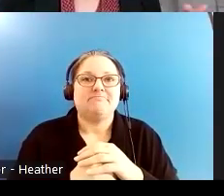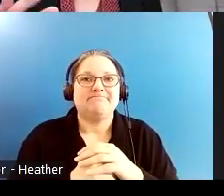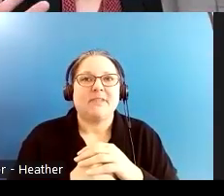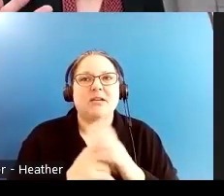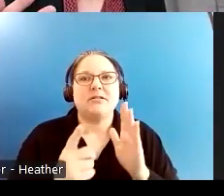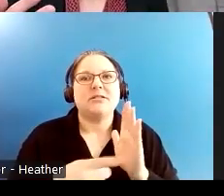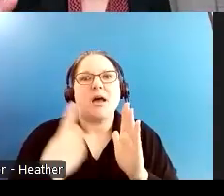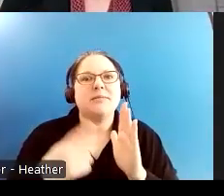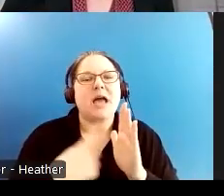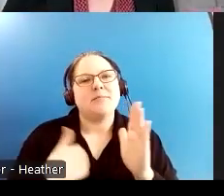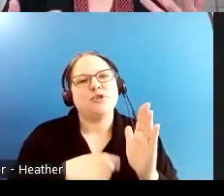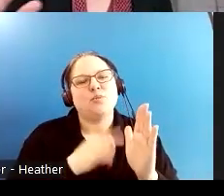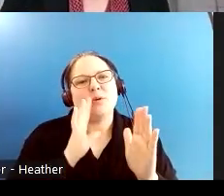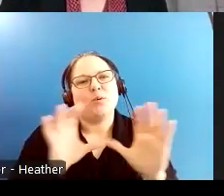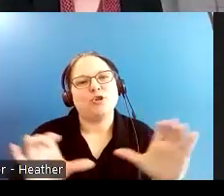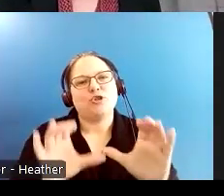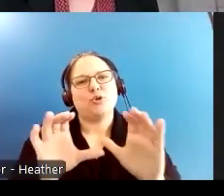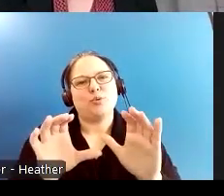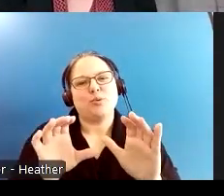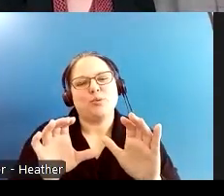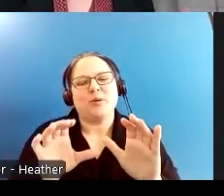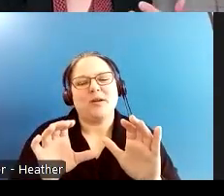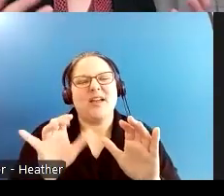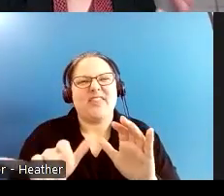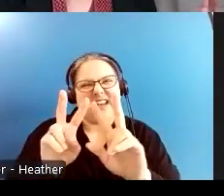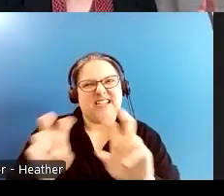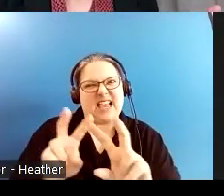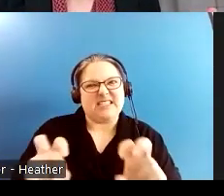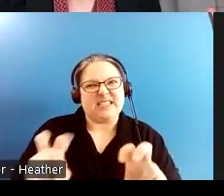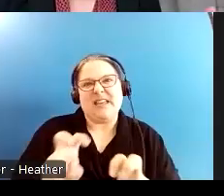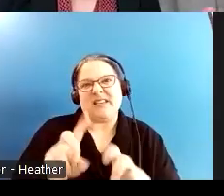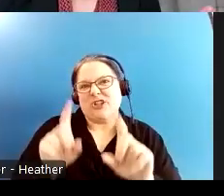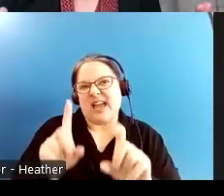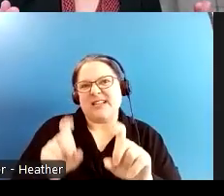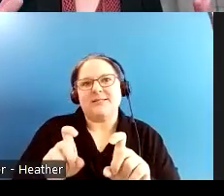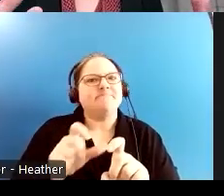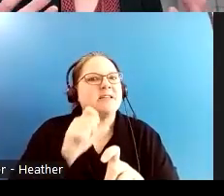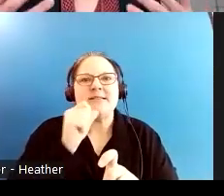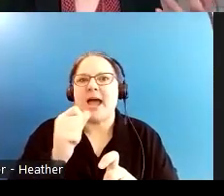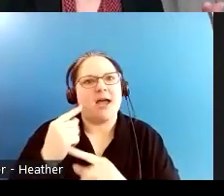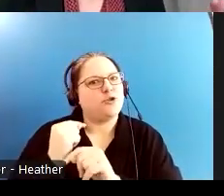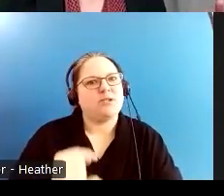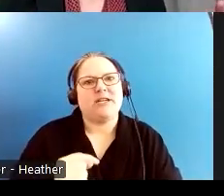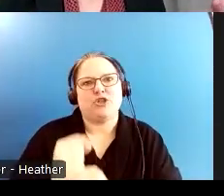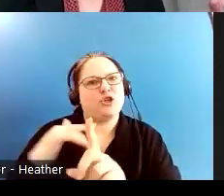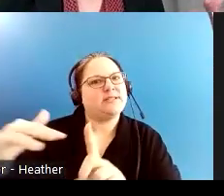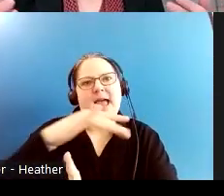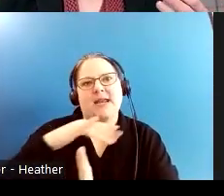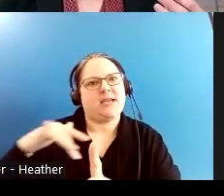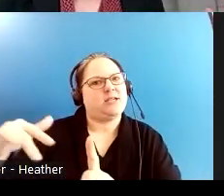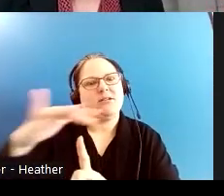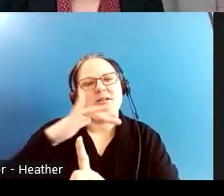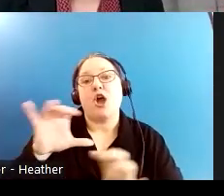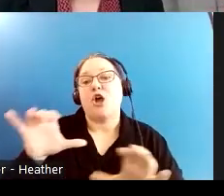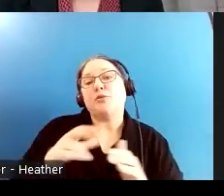complex assessments in a non-traditional setting. And I think that's one of the things I wanted to point out is, I guess, doing a risk assessment for someone that's not